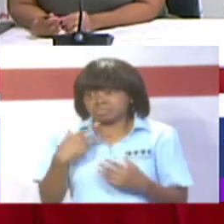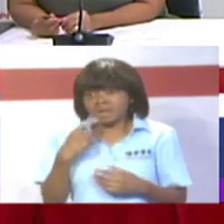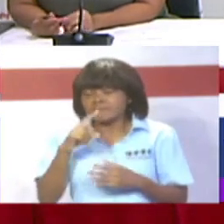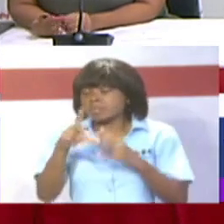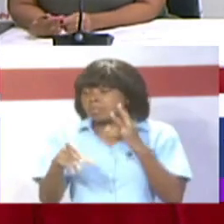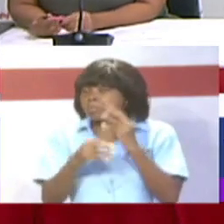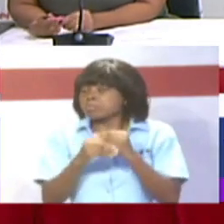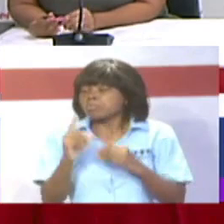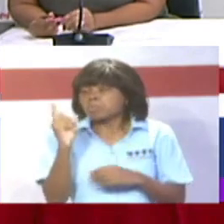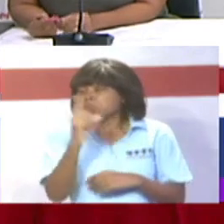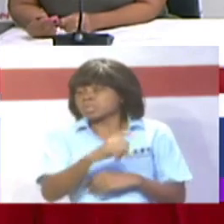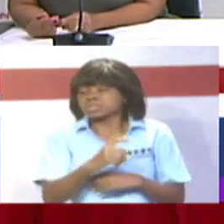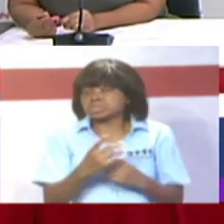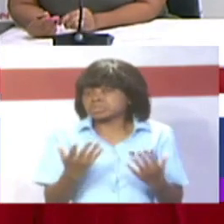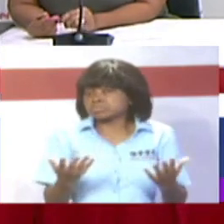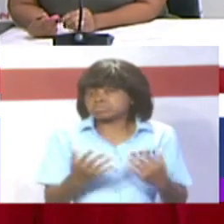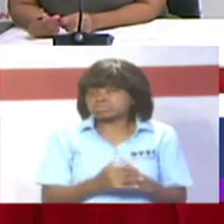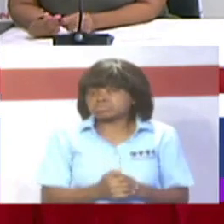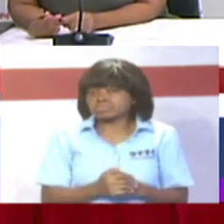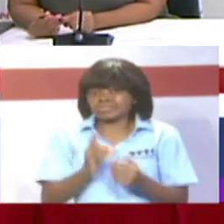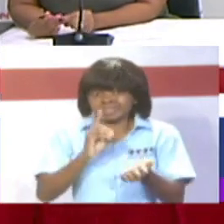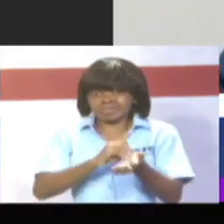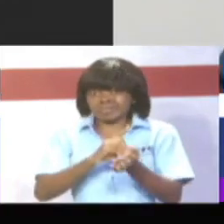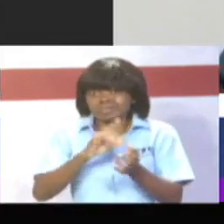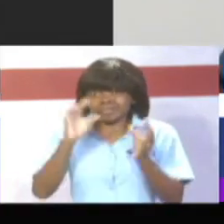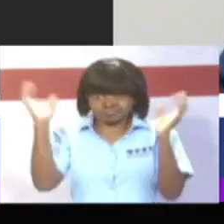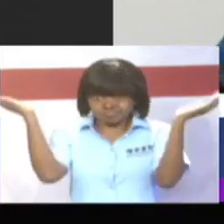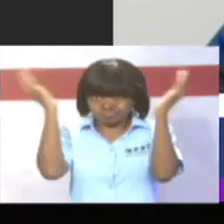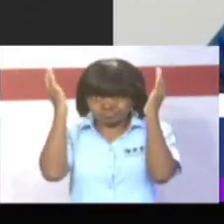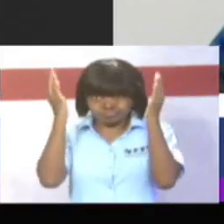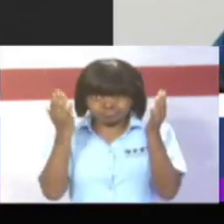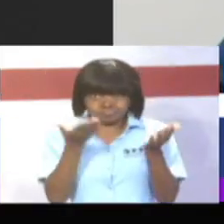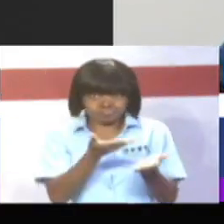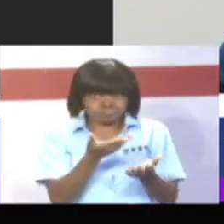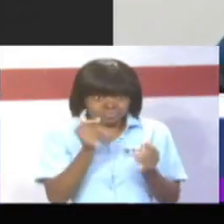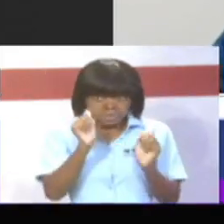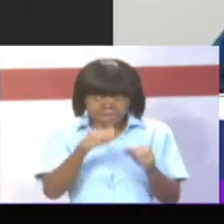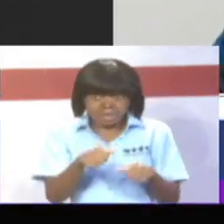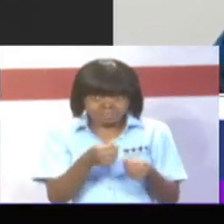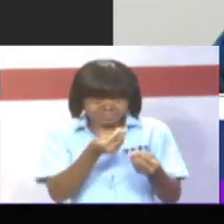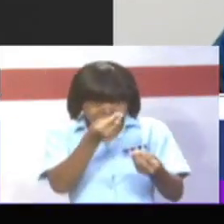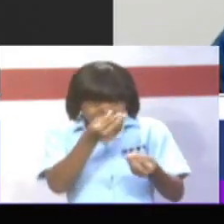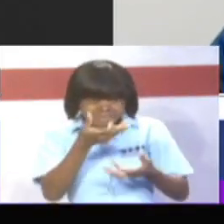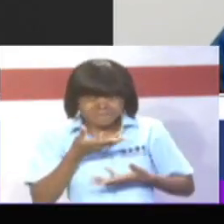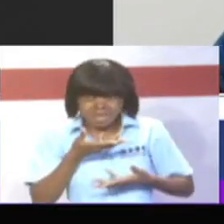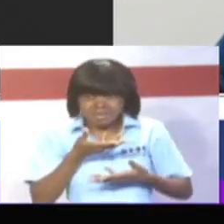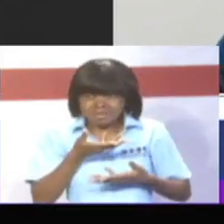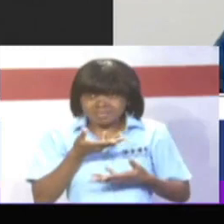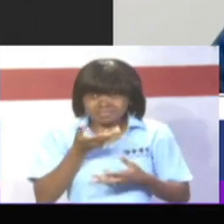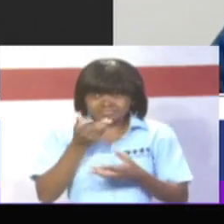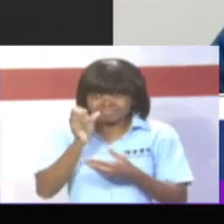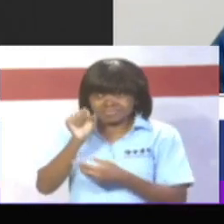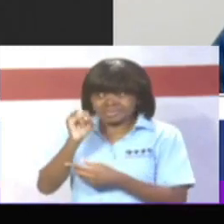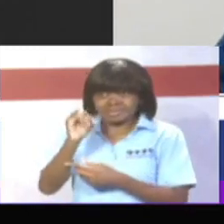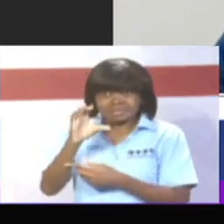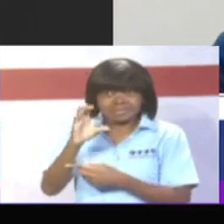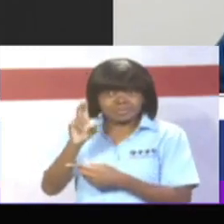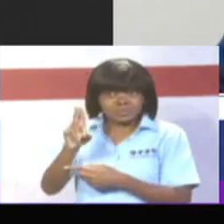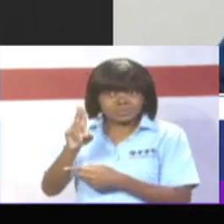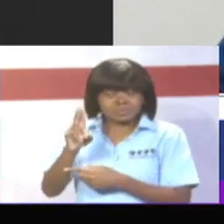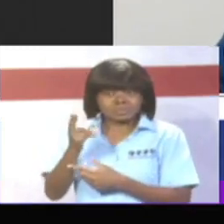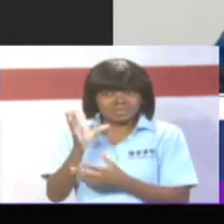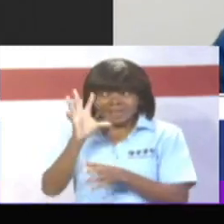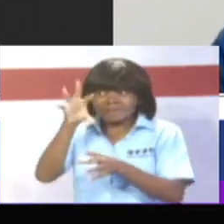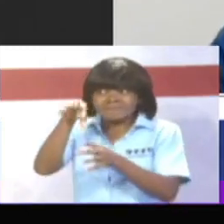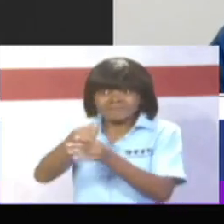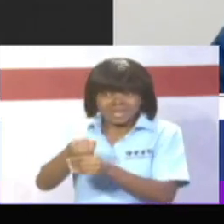Dr. Hines, are you in a position right now to give us an update on what our ICU capacity is like in the parallel healthcare system